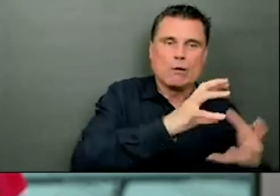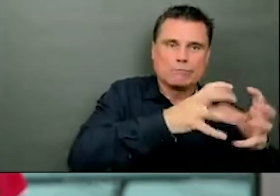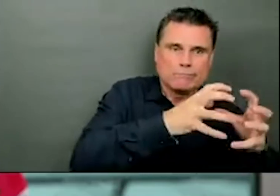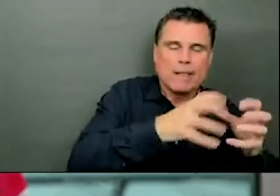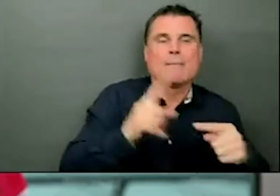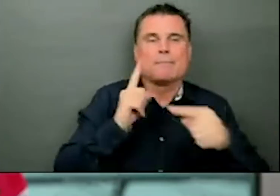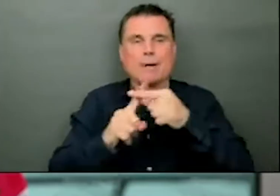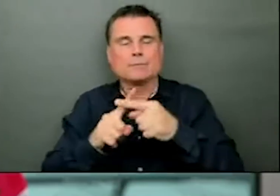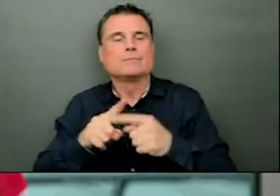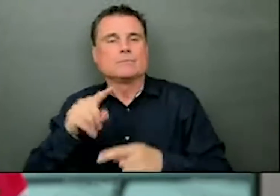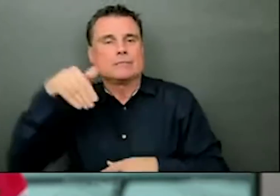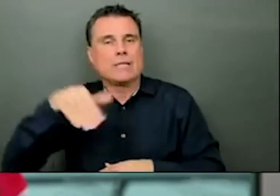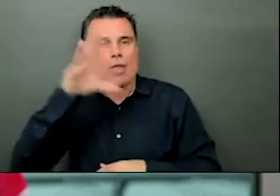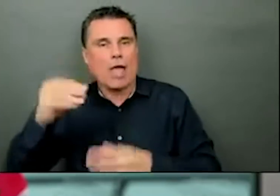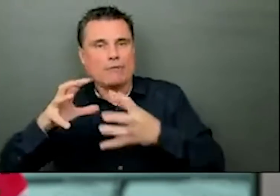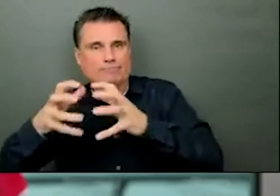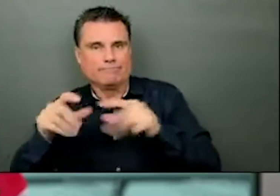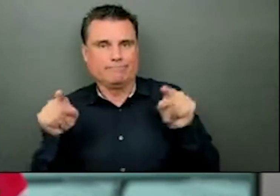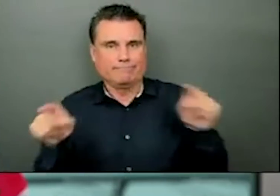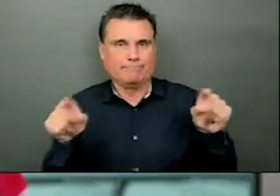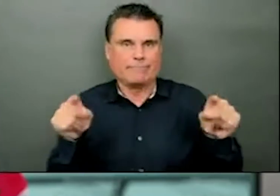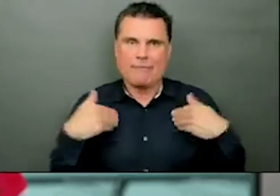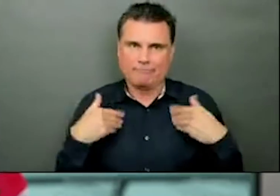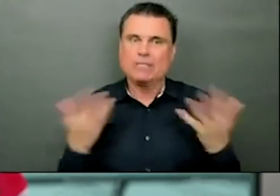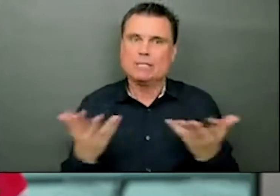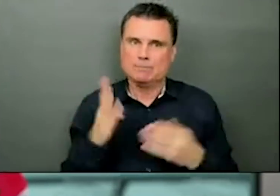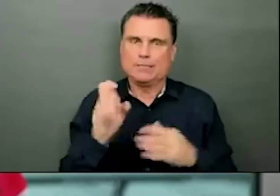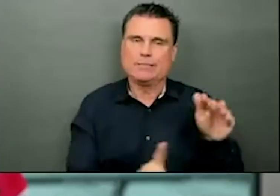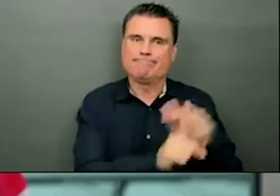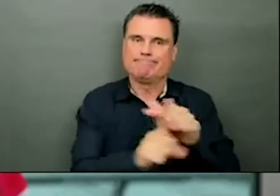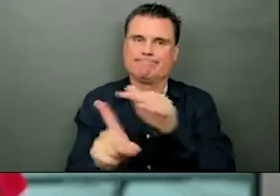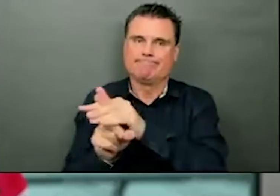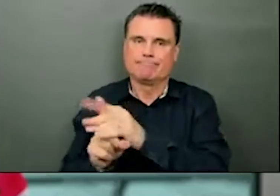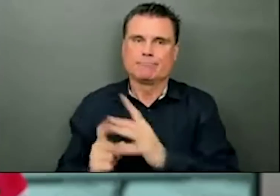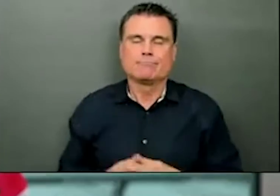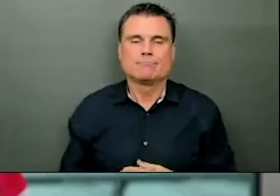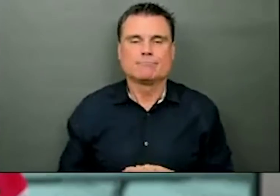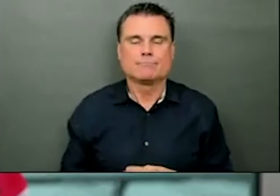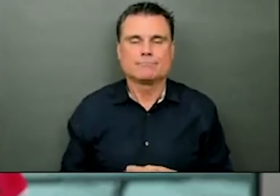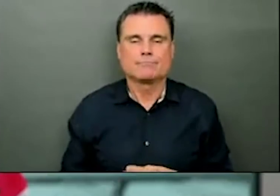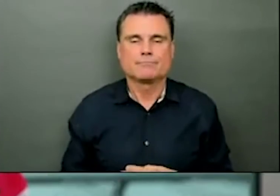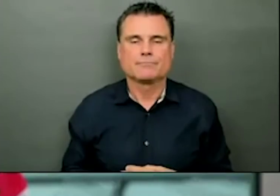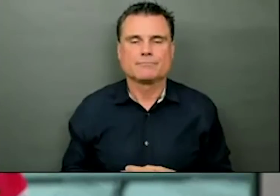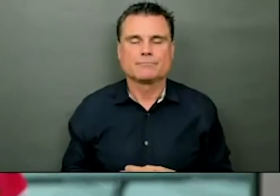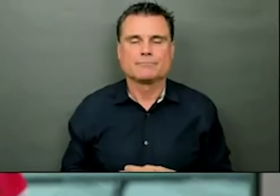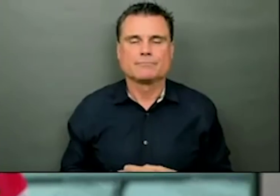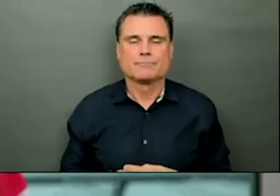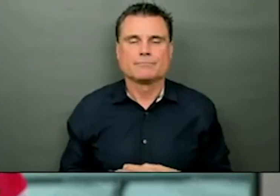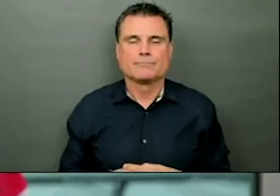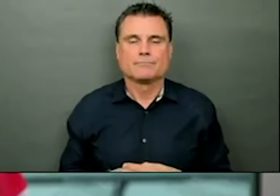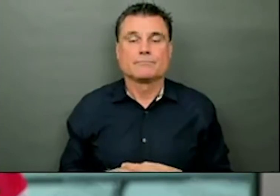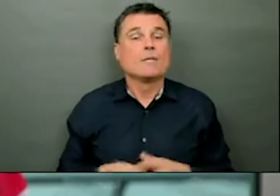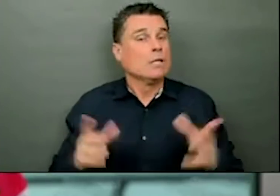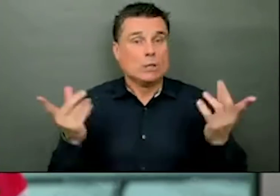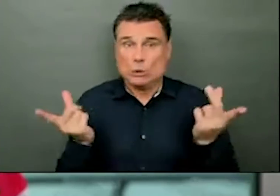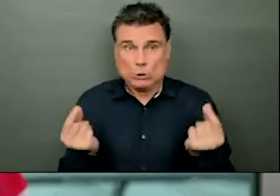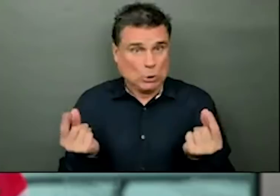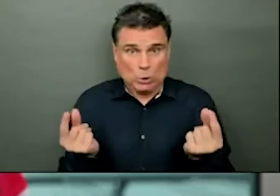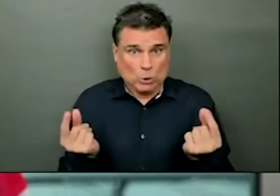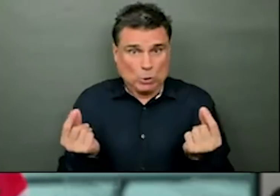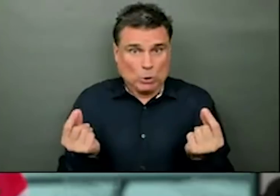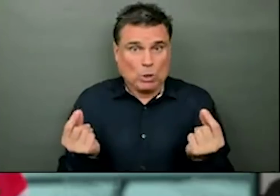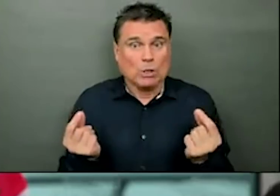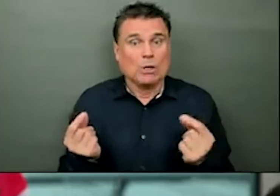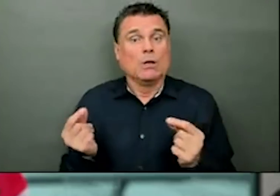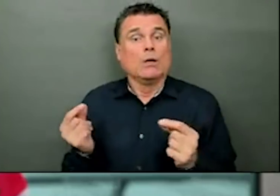prevalence assessment, where we screened every positive case between January 30th and